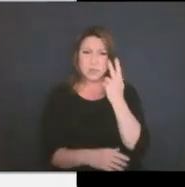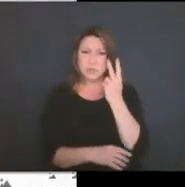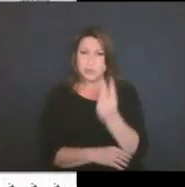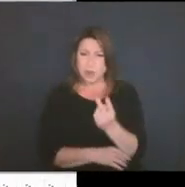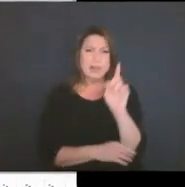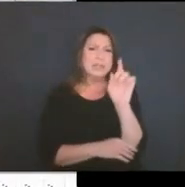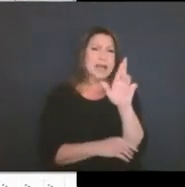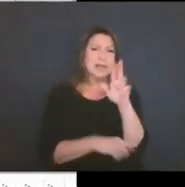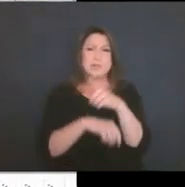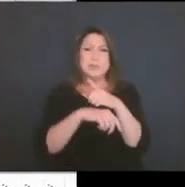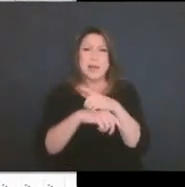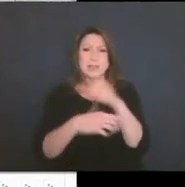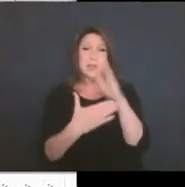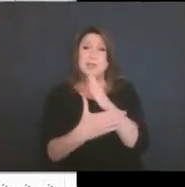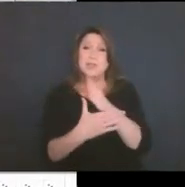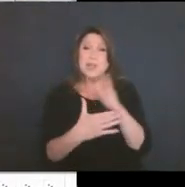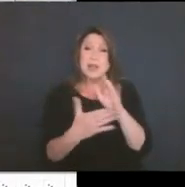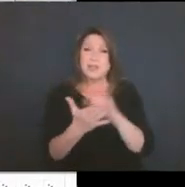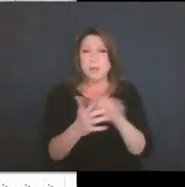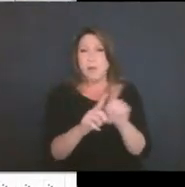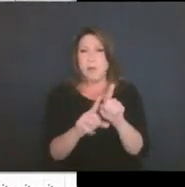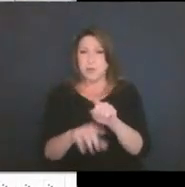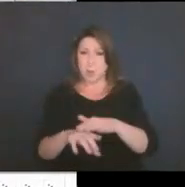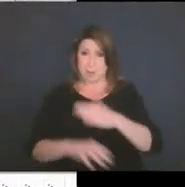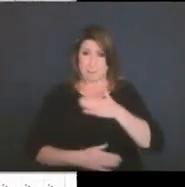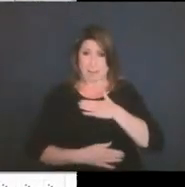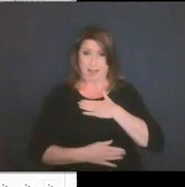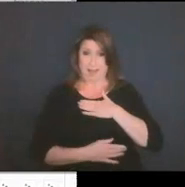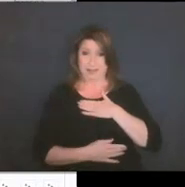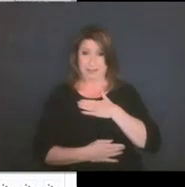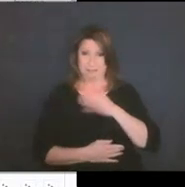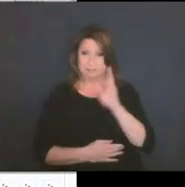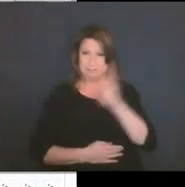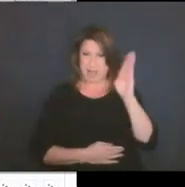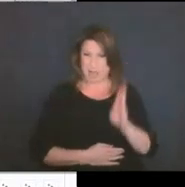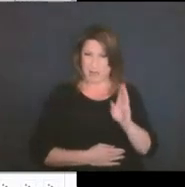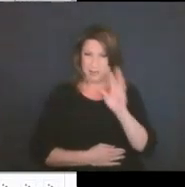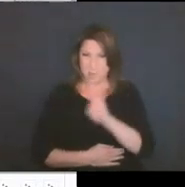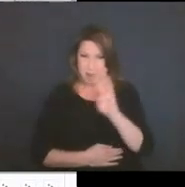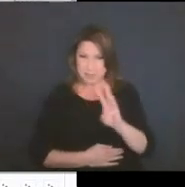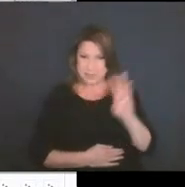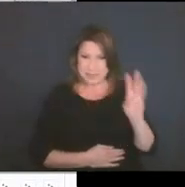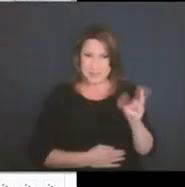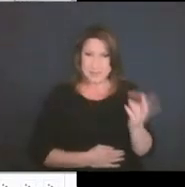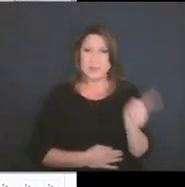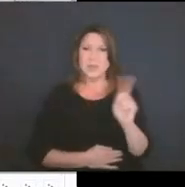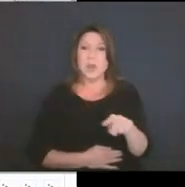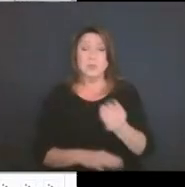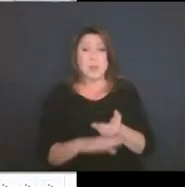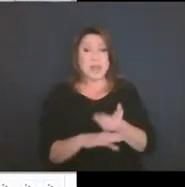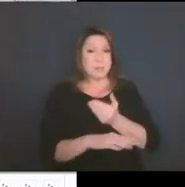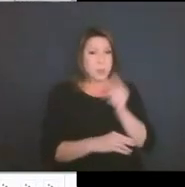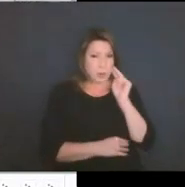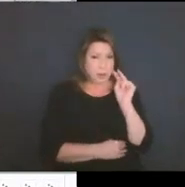DeBosch shared it, and it was also on my website. And we are going to go to the